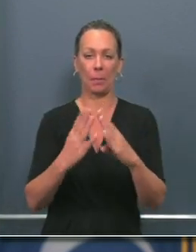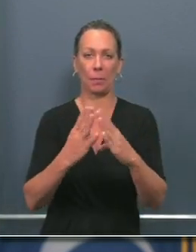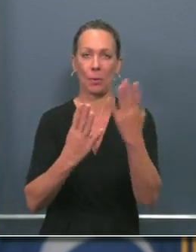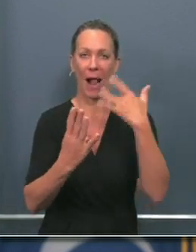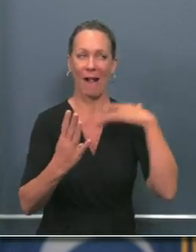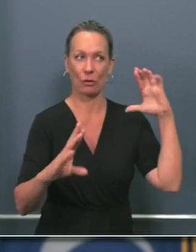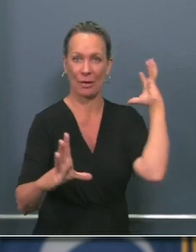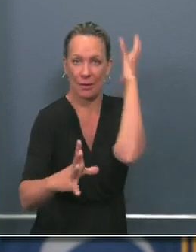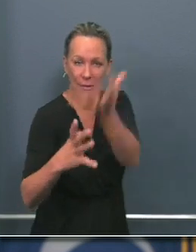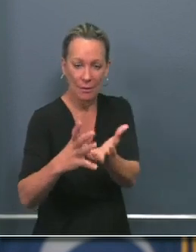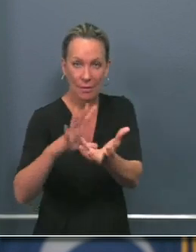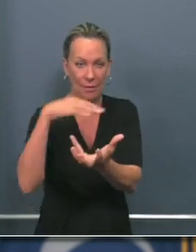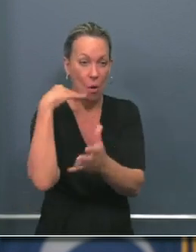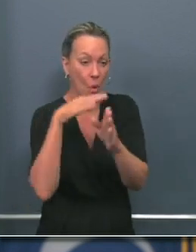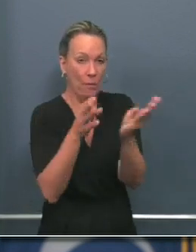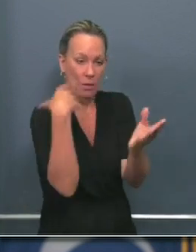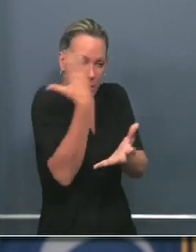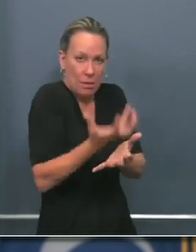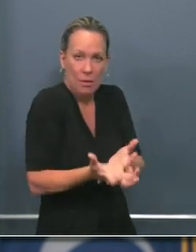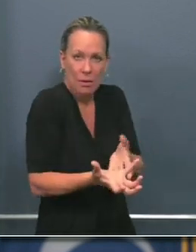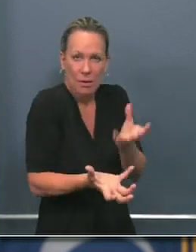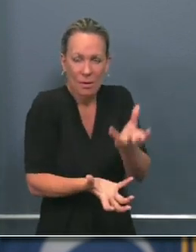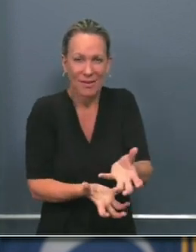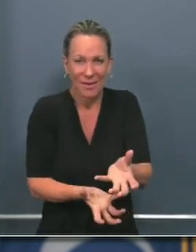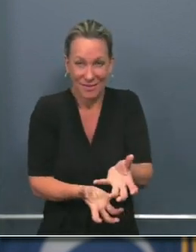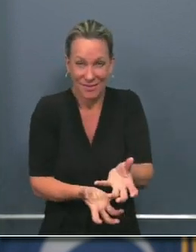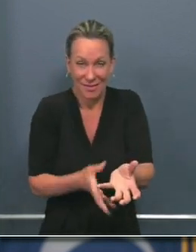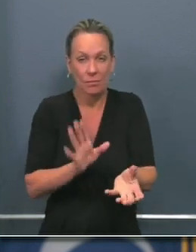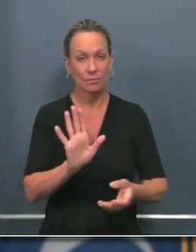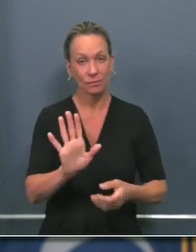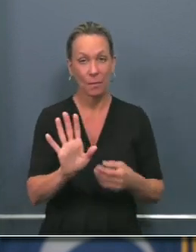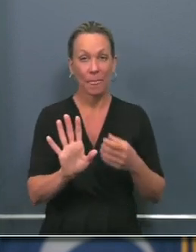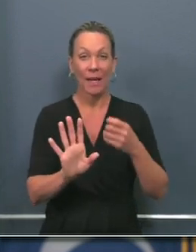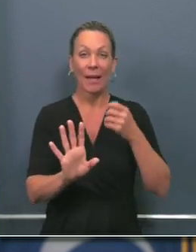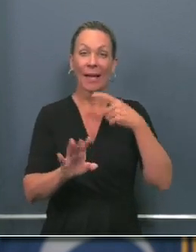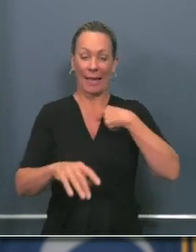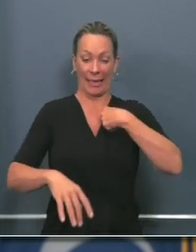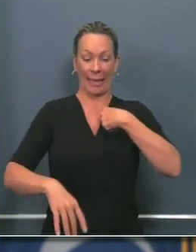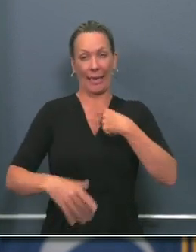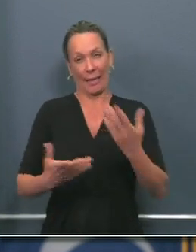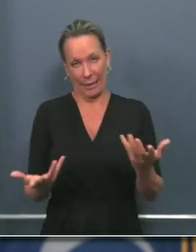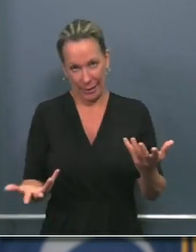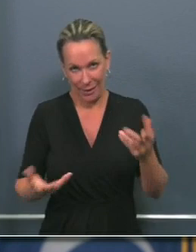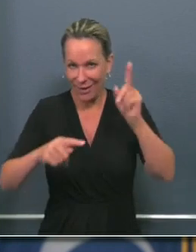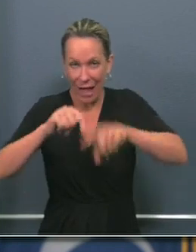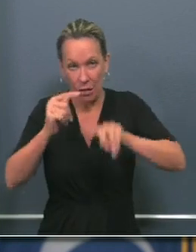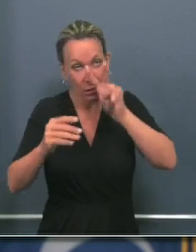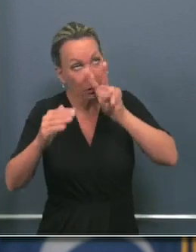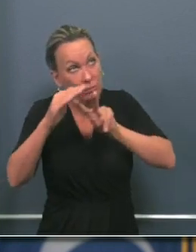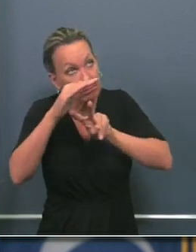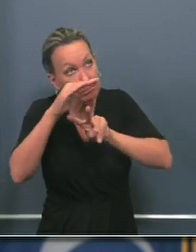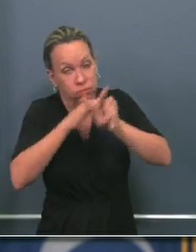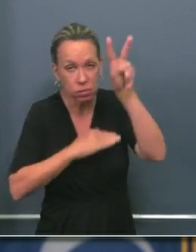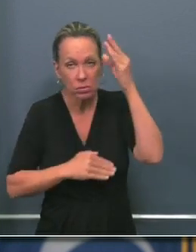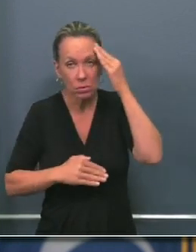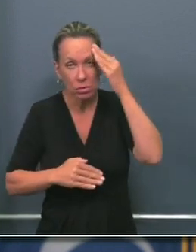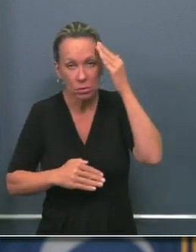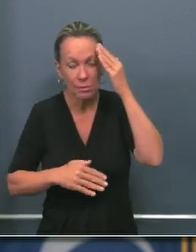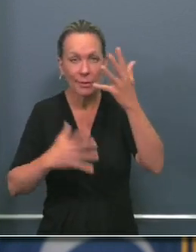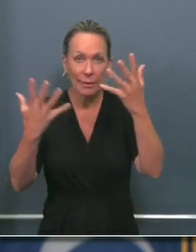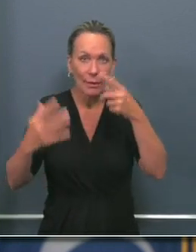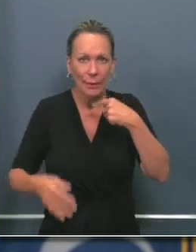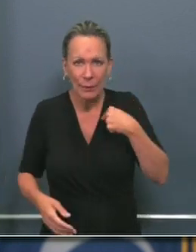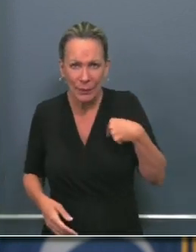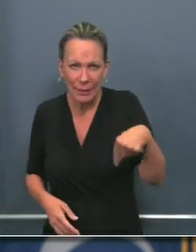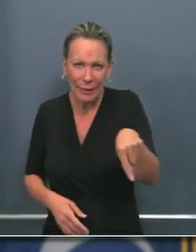unknown, the untested, and we're going on a journey together. And that's why one has to be guided by the principle of openness and